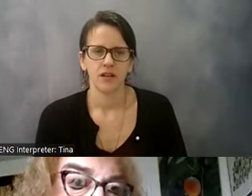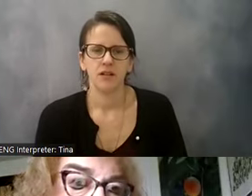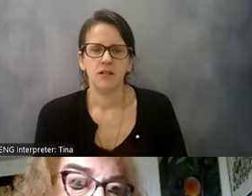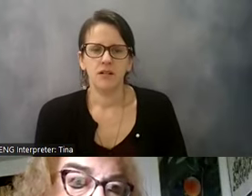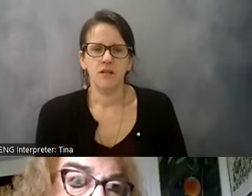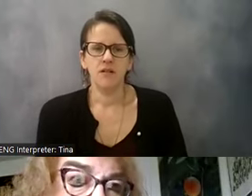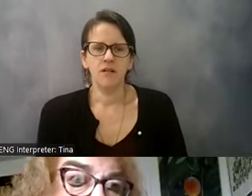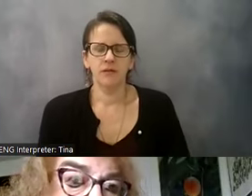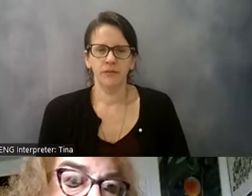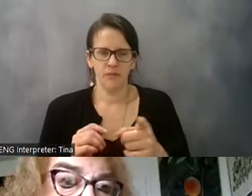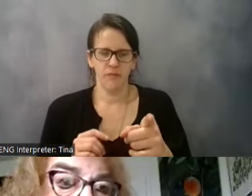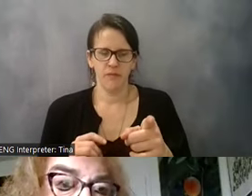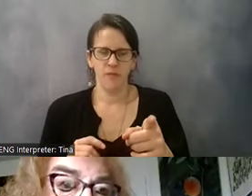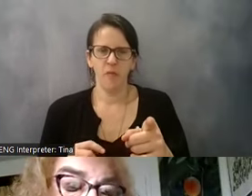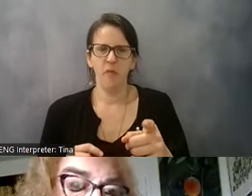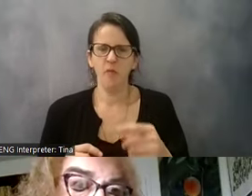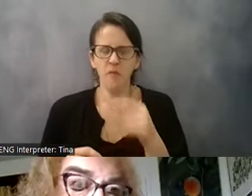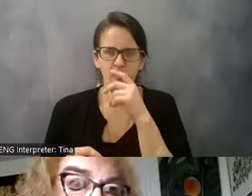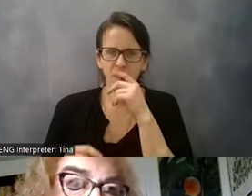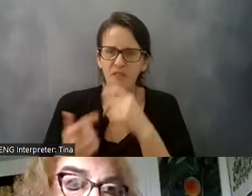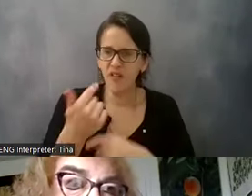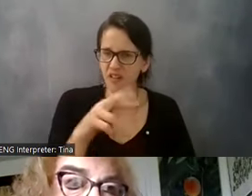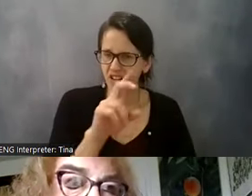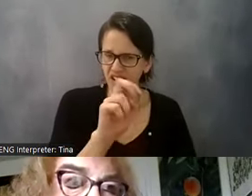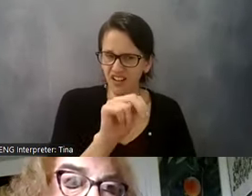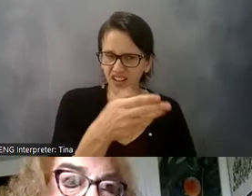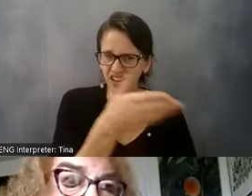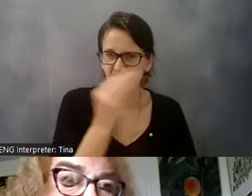I think you missed one. There we are. Gardening at home. Yeah.